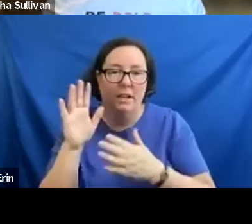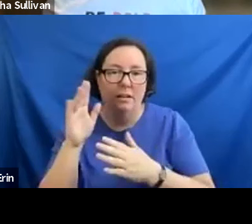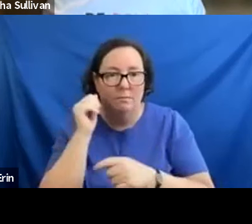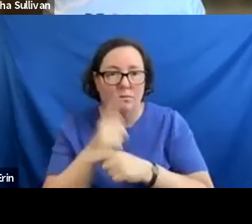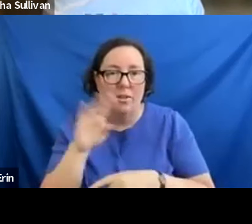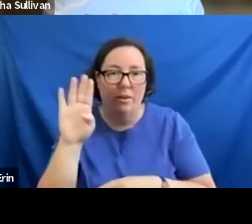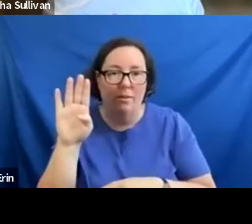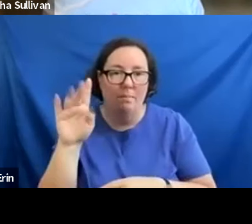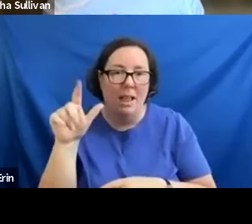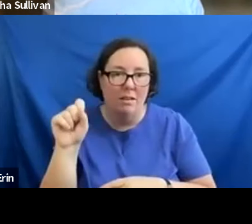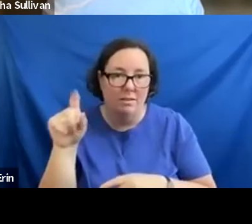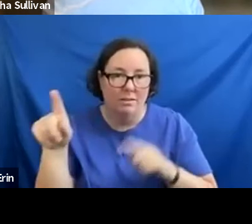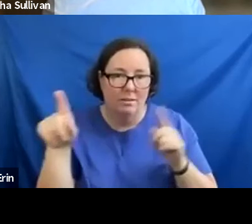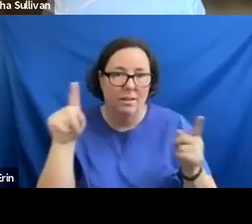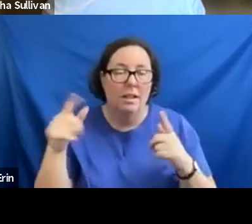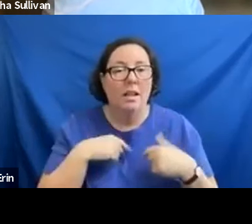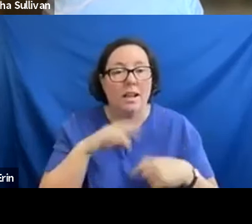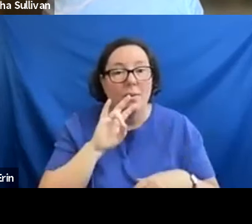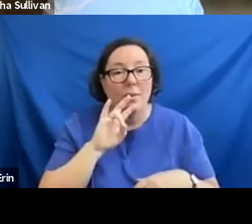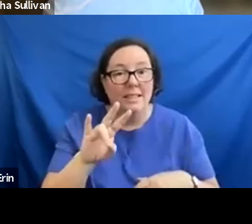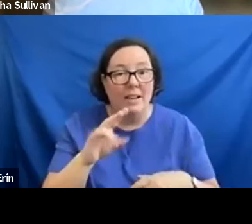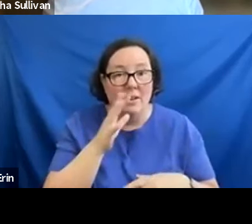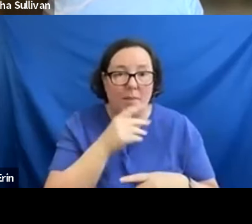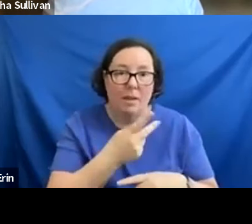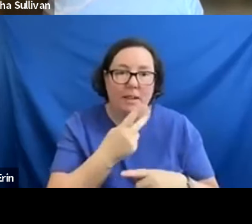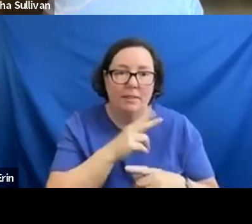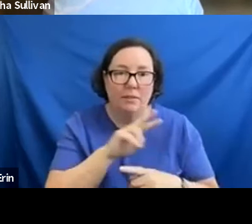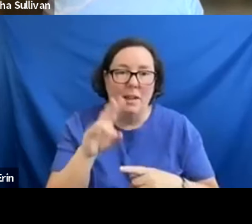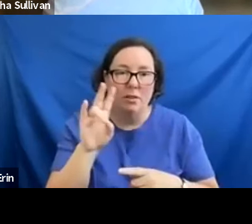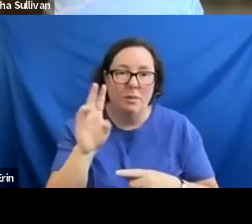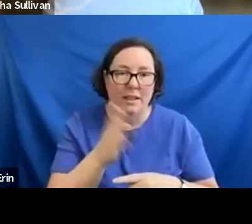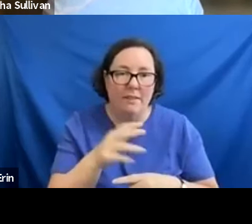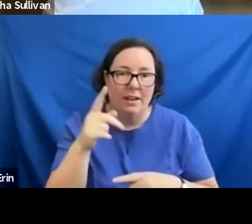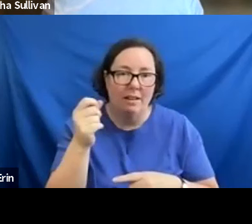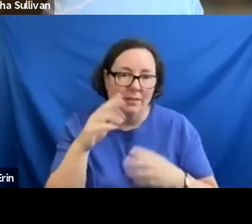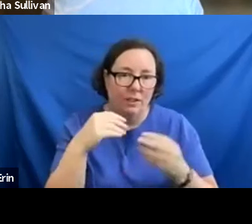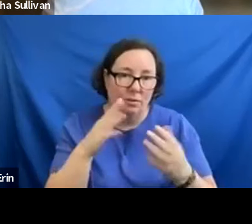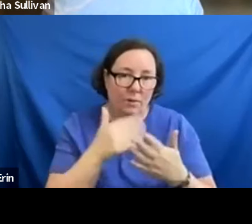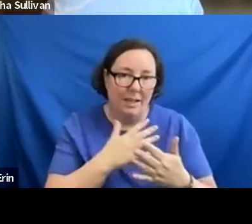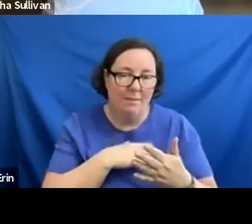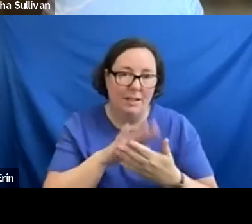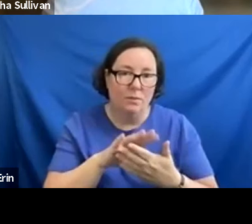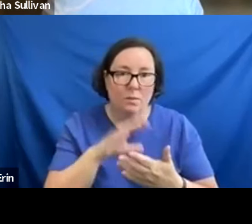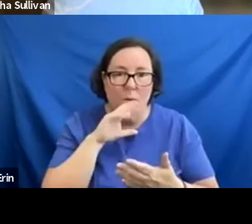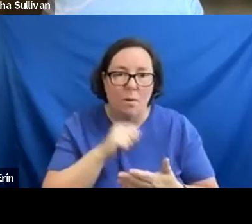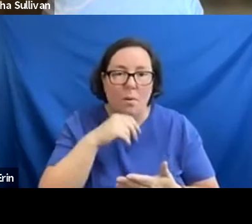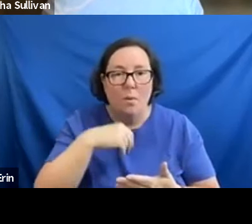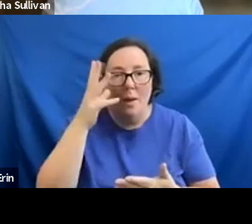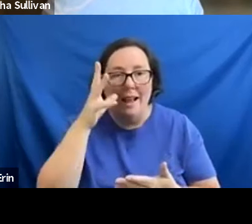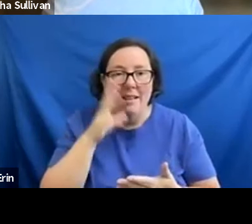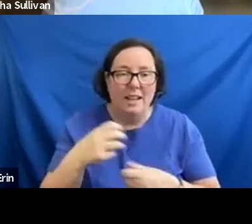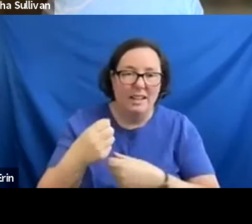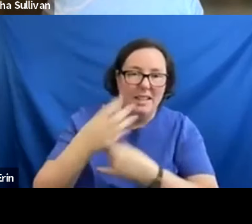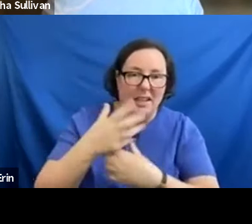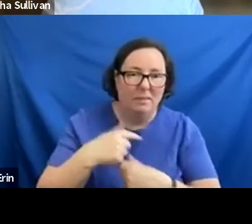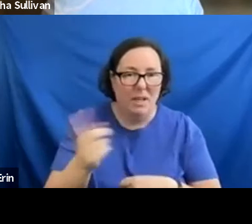School. When I was 7, my mom and I went to a 7-Eleven close to my school. There was a white elderly lady there, and she yelled at me,